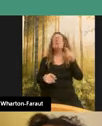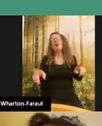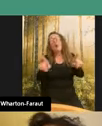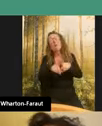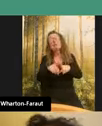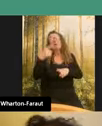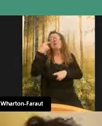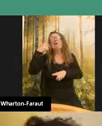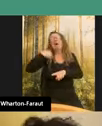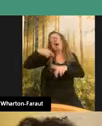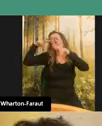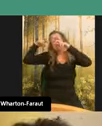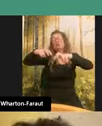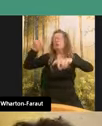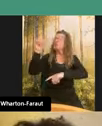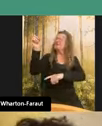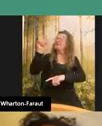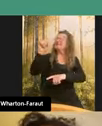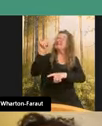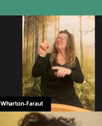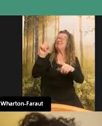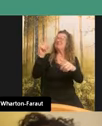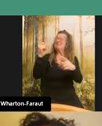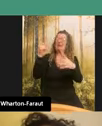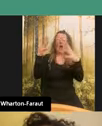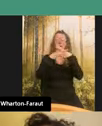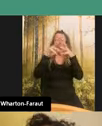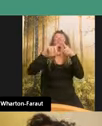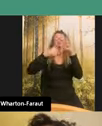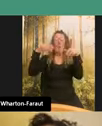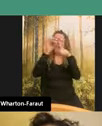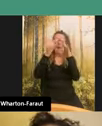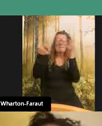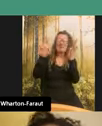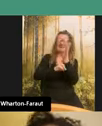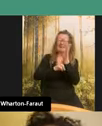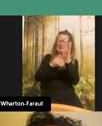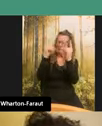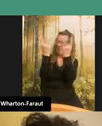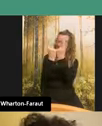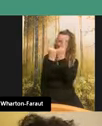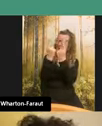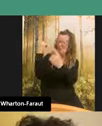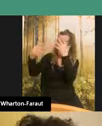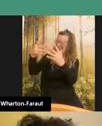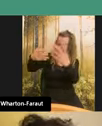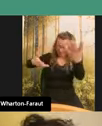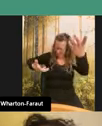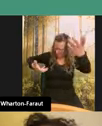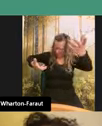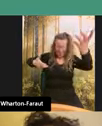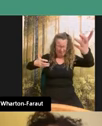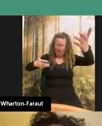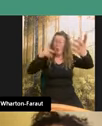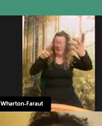military weapons in terms of the Caribbean are so interesting. And there's and the right hand corner there, we've